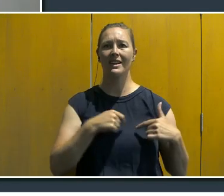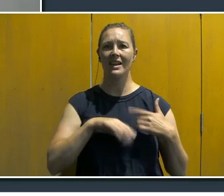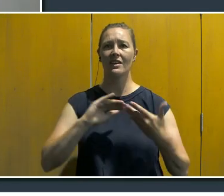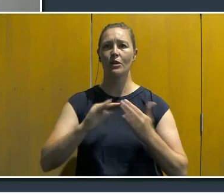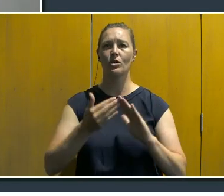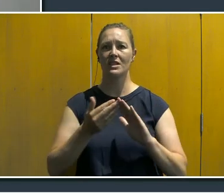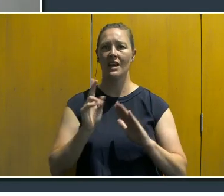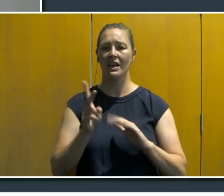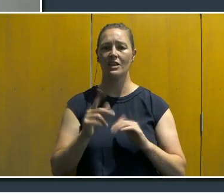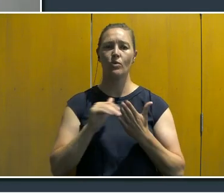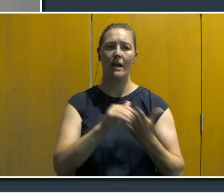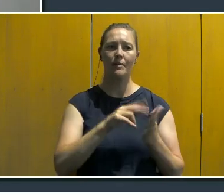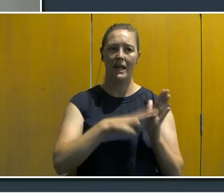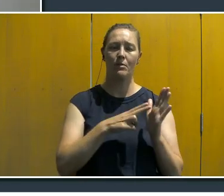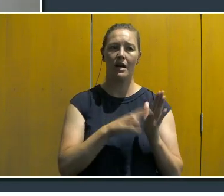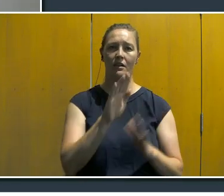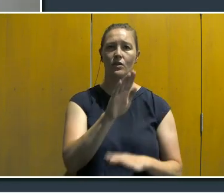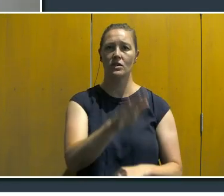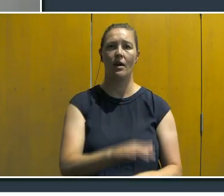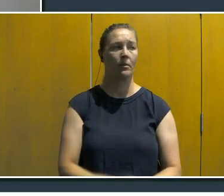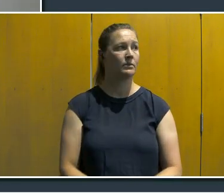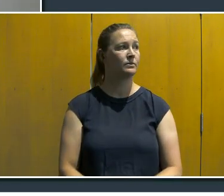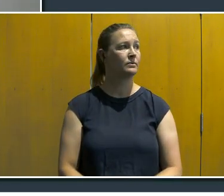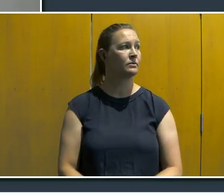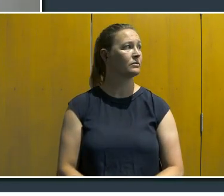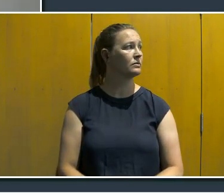help Napier as a whole.